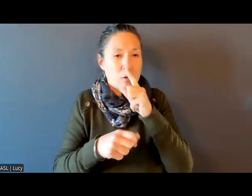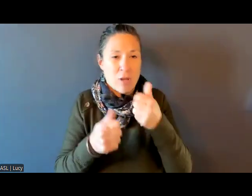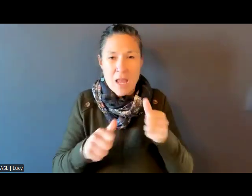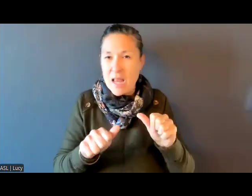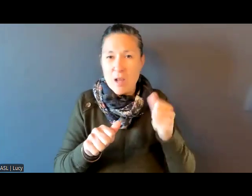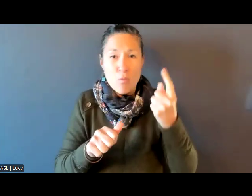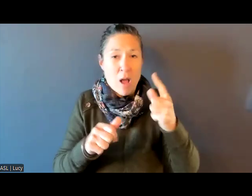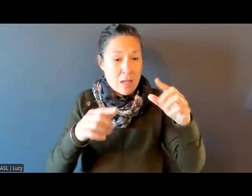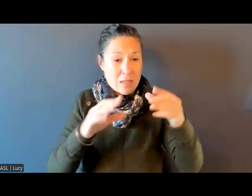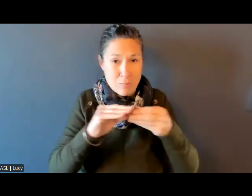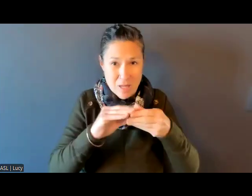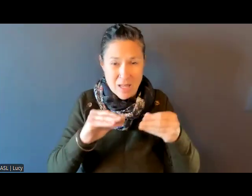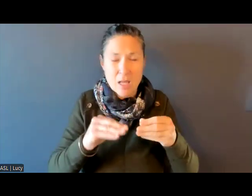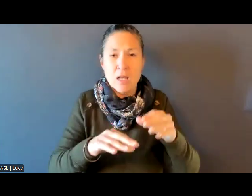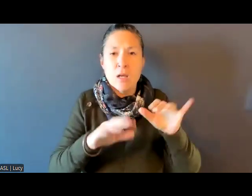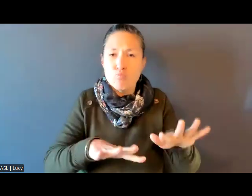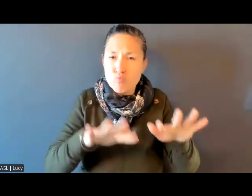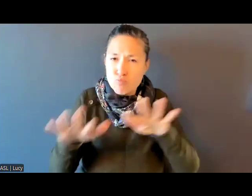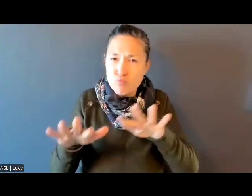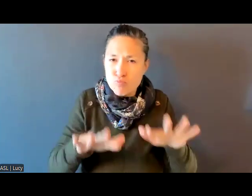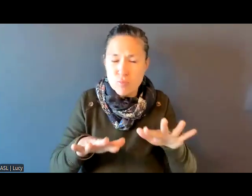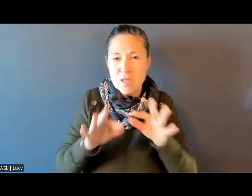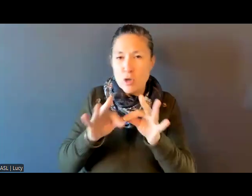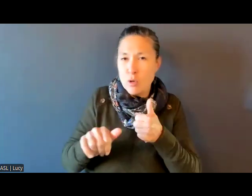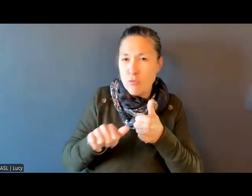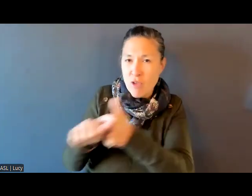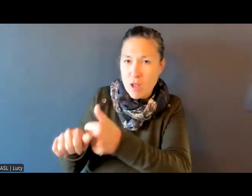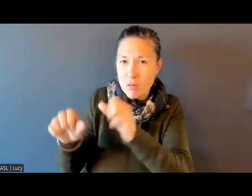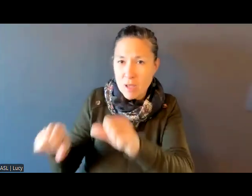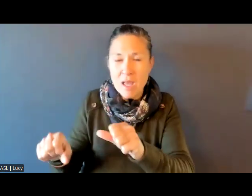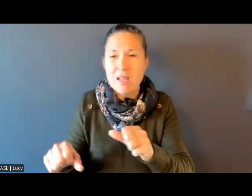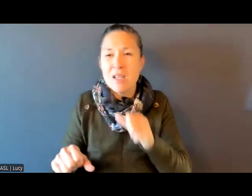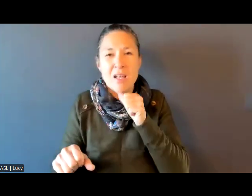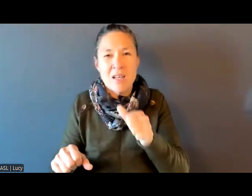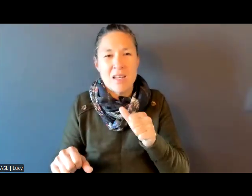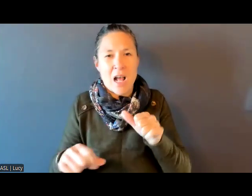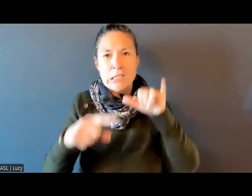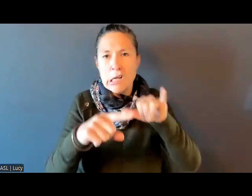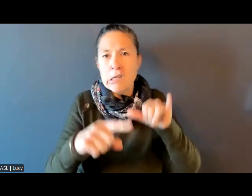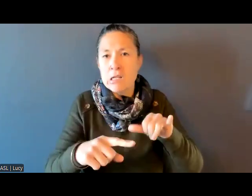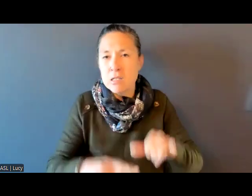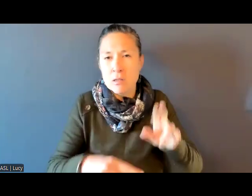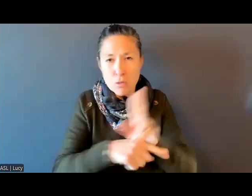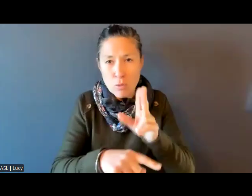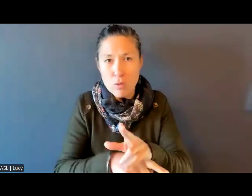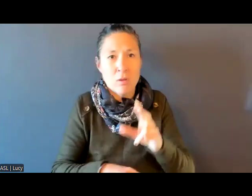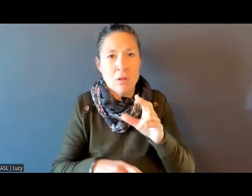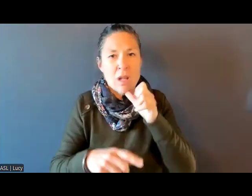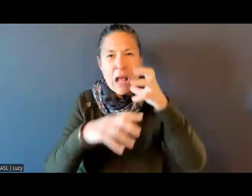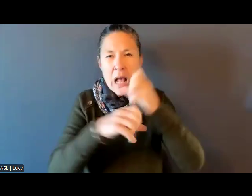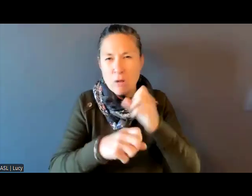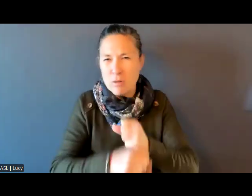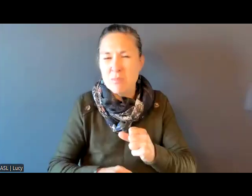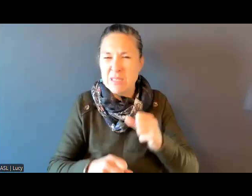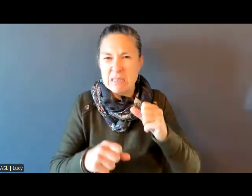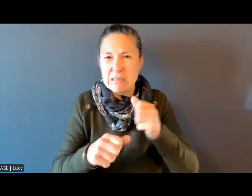interpreters. Please use simple language and minimize the use of acronyms. Finally, I would like to remind council members to only use the